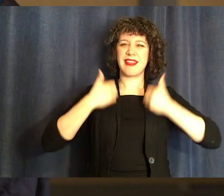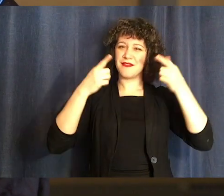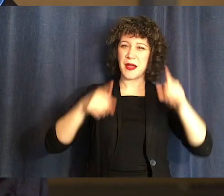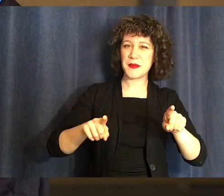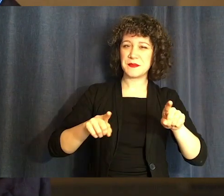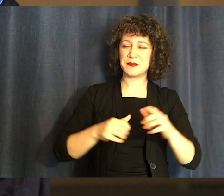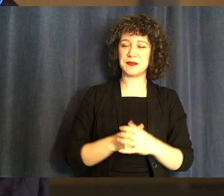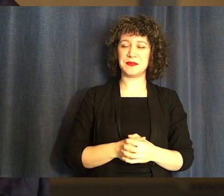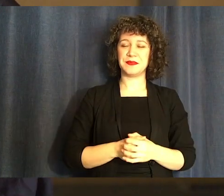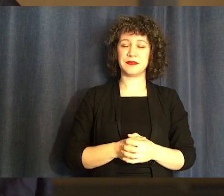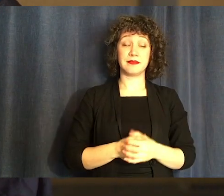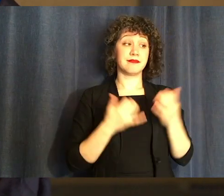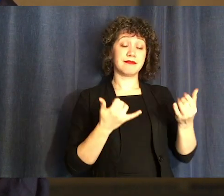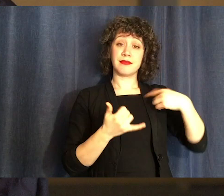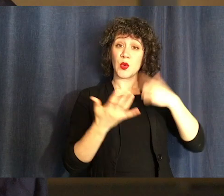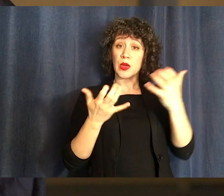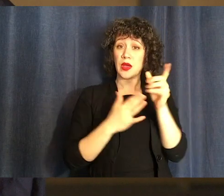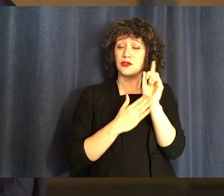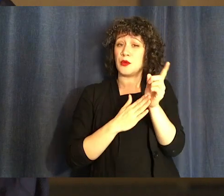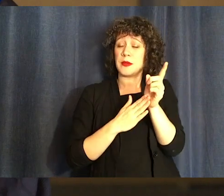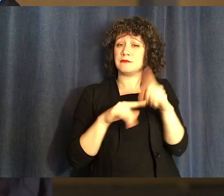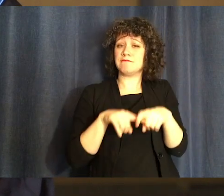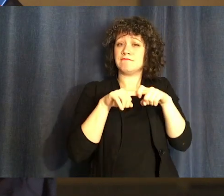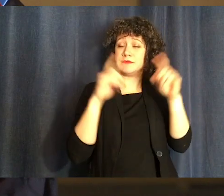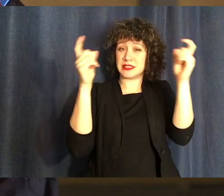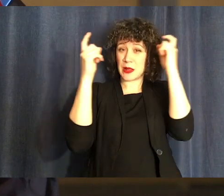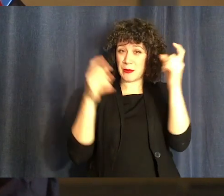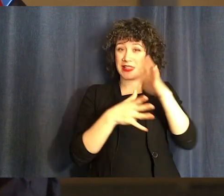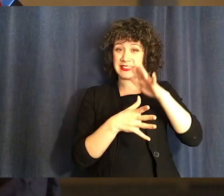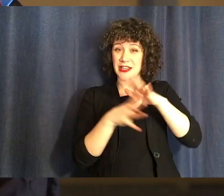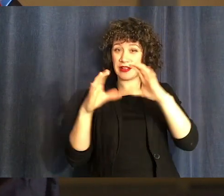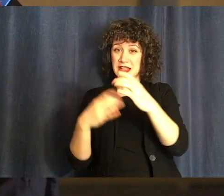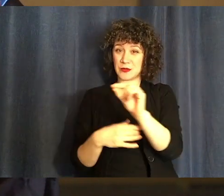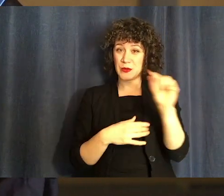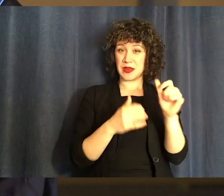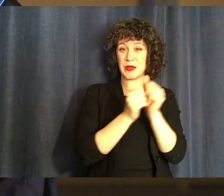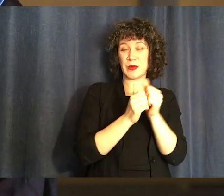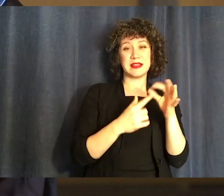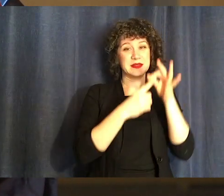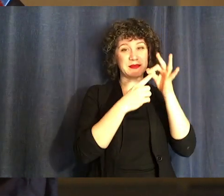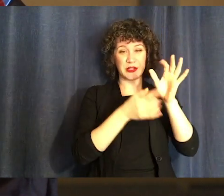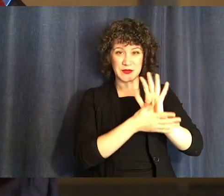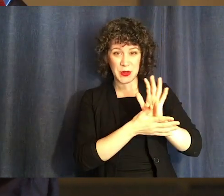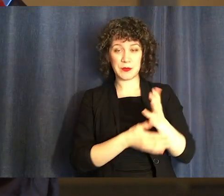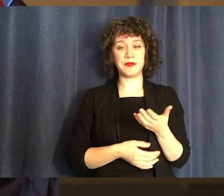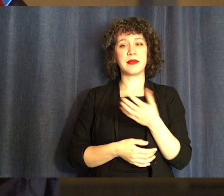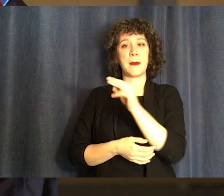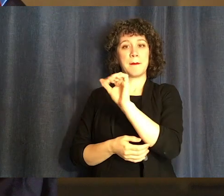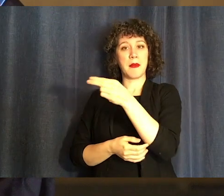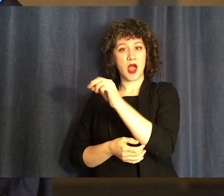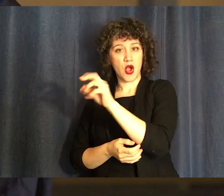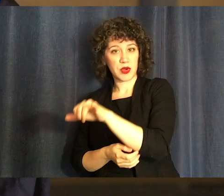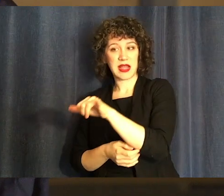At this time, we'd like to take a moment to celebrate the senior class of 2020 through a special video. Vinny Mahoney created this video as